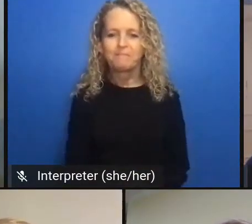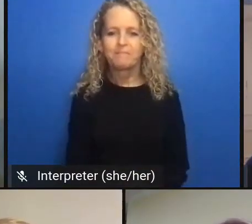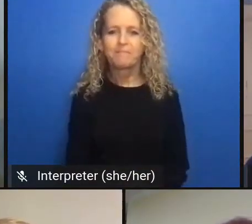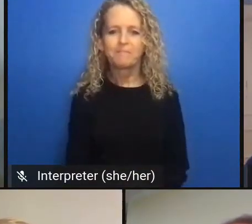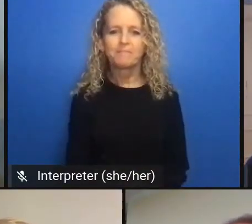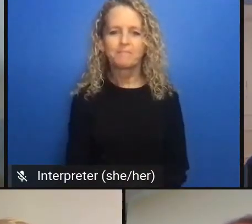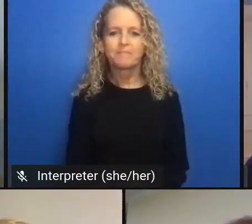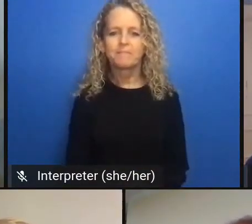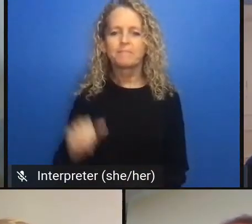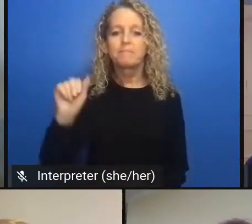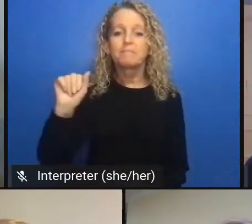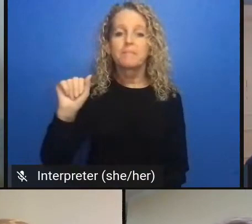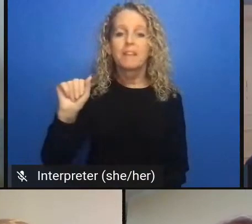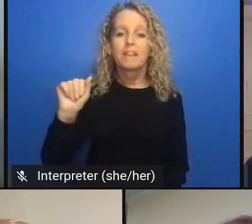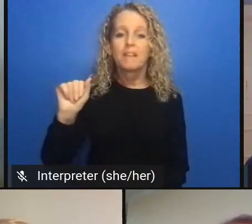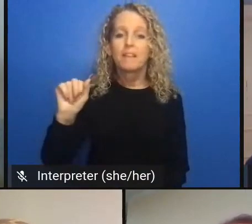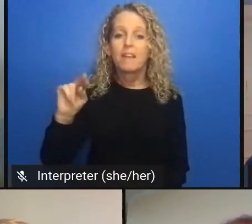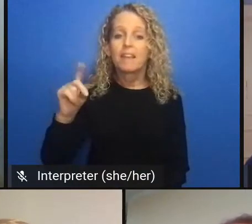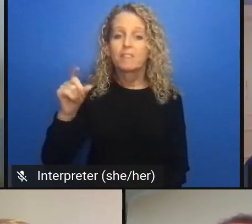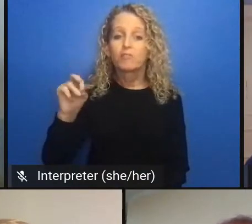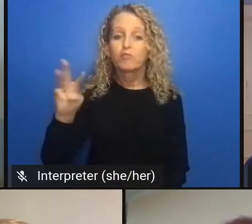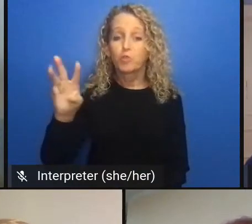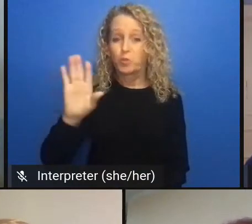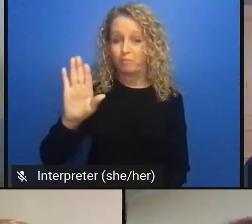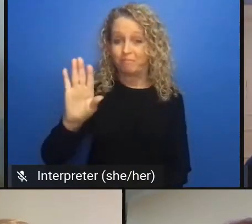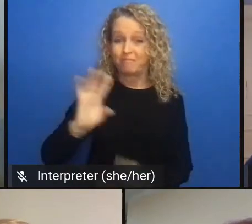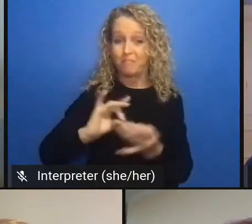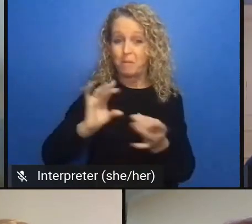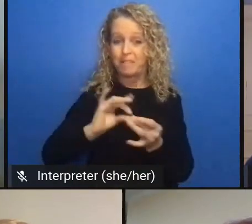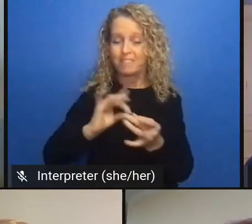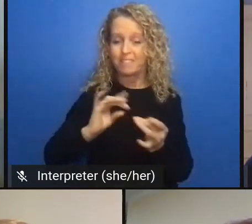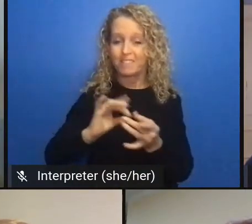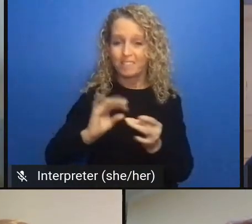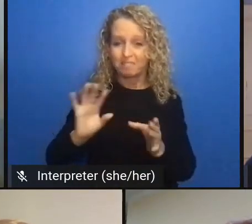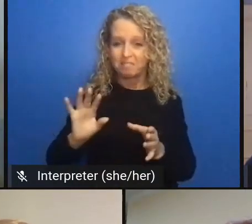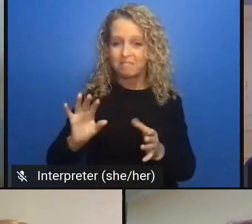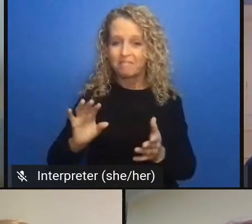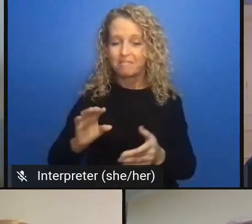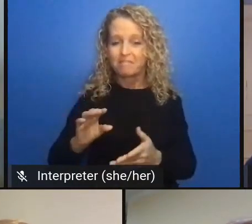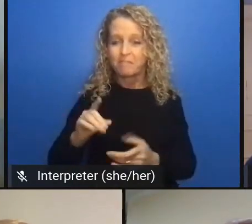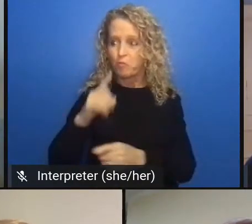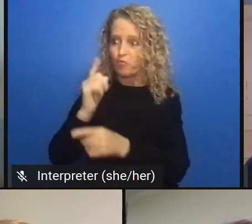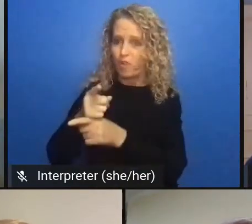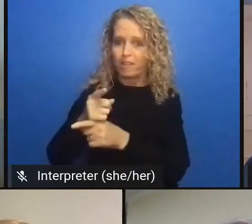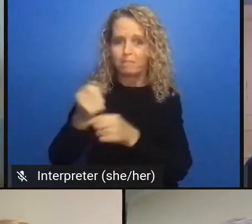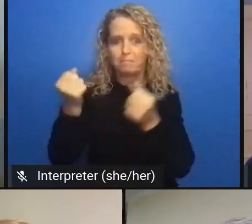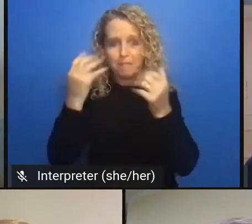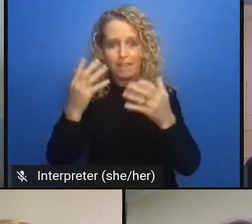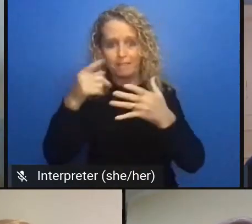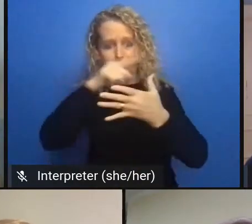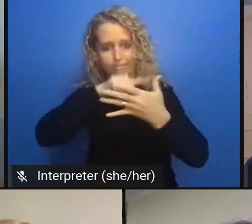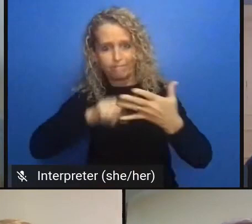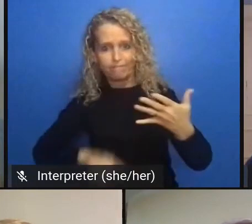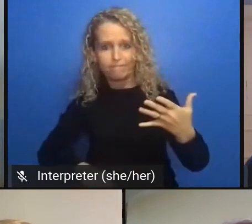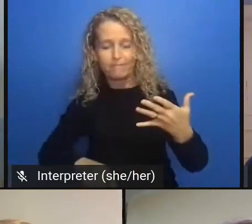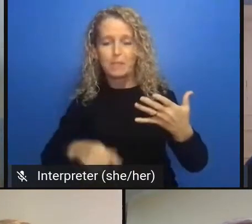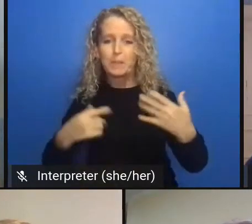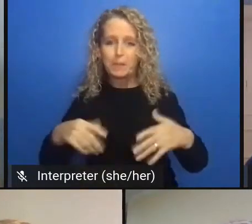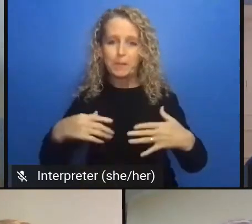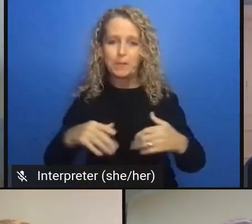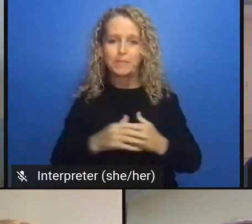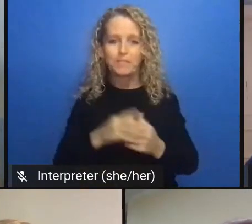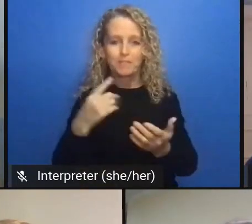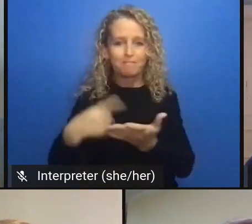there are a bunch of issues going on here. It's very hard to sort of bring them together in one theme. The digital divide in Nova Scotia, it's a question